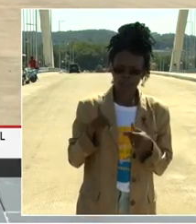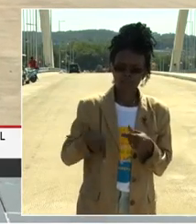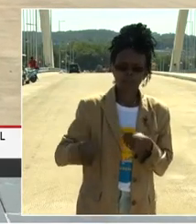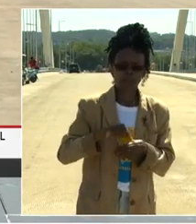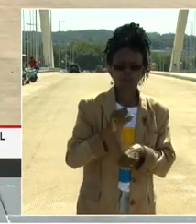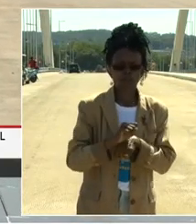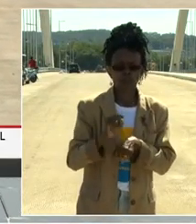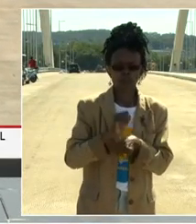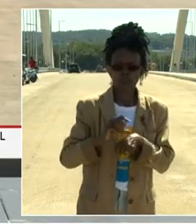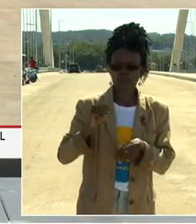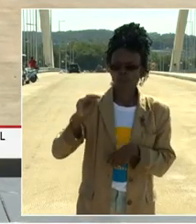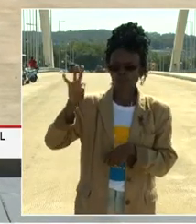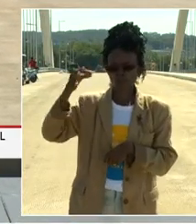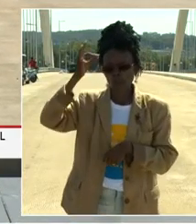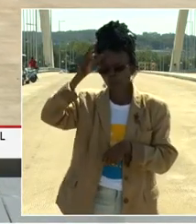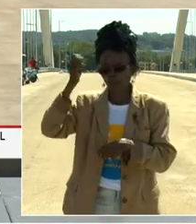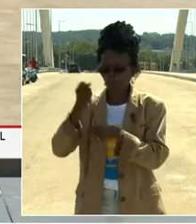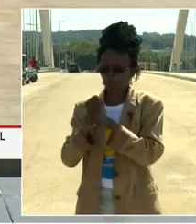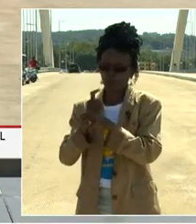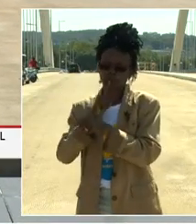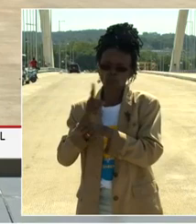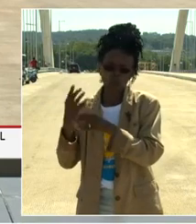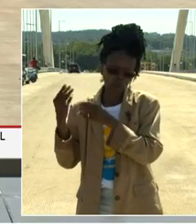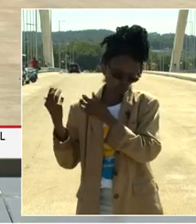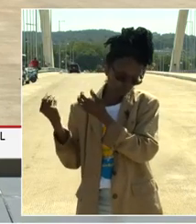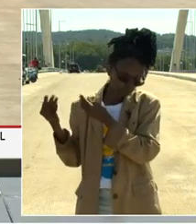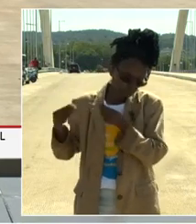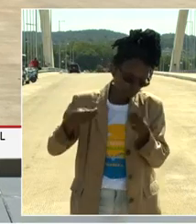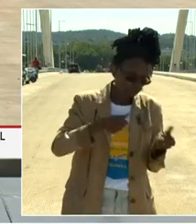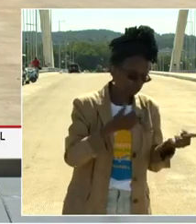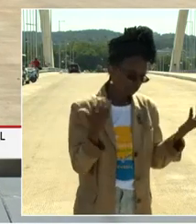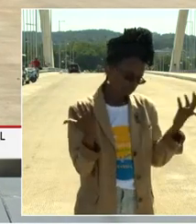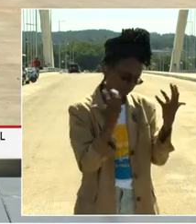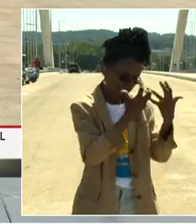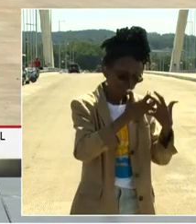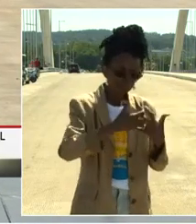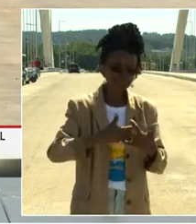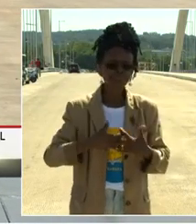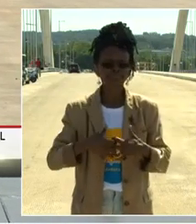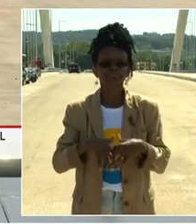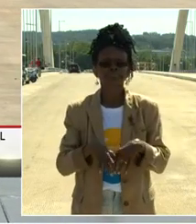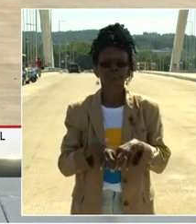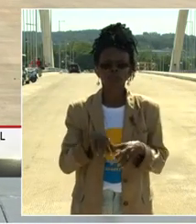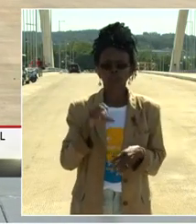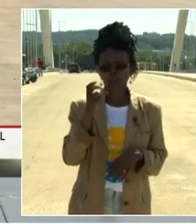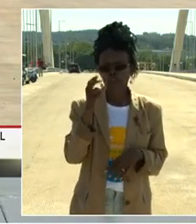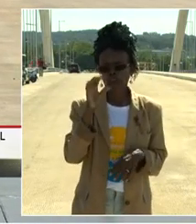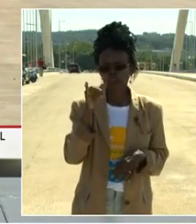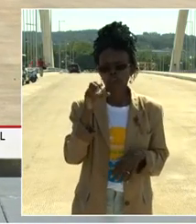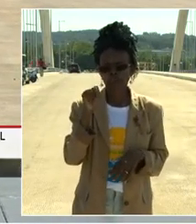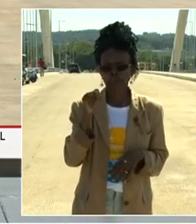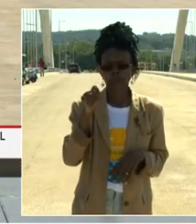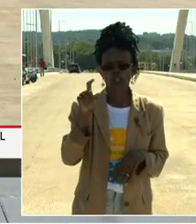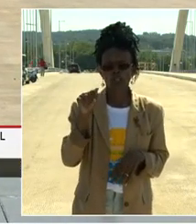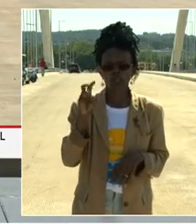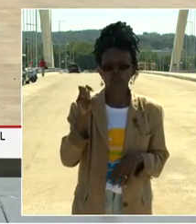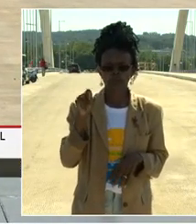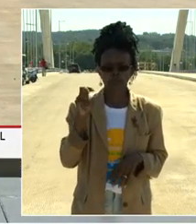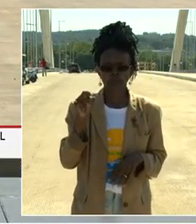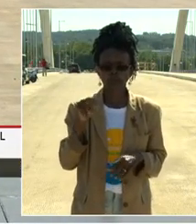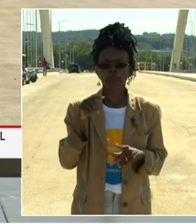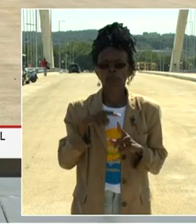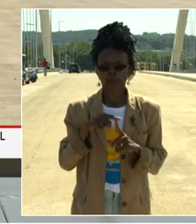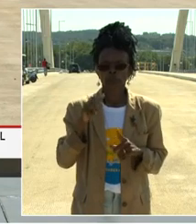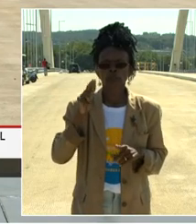sure things happen. So I want to thank Chris Lawson from USDOT, who worked with my team